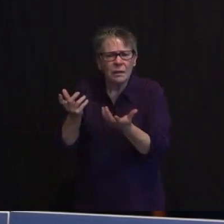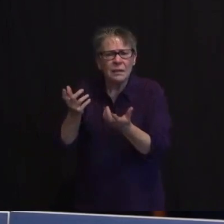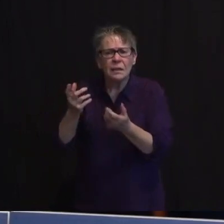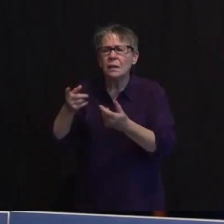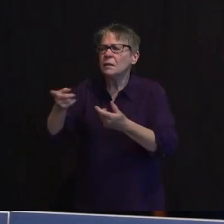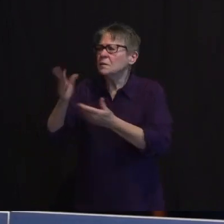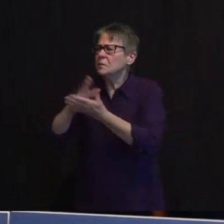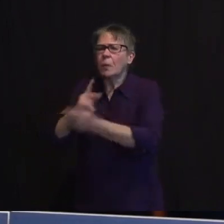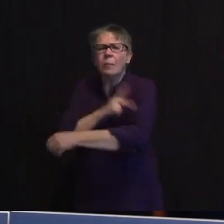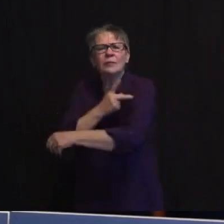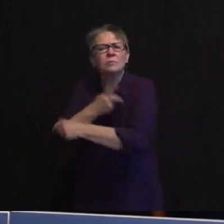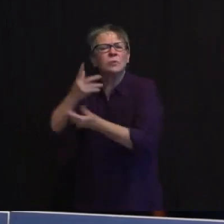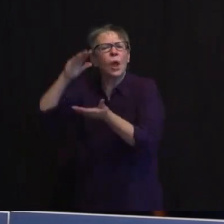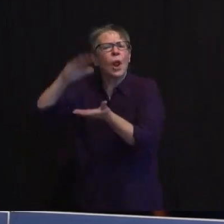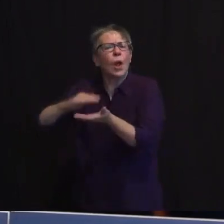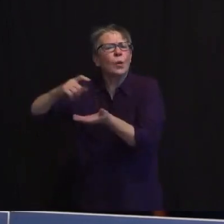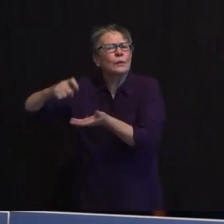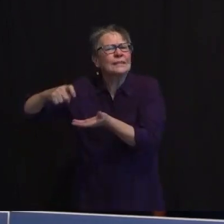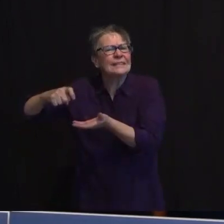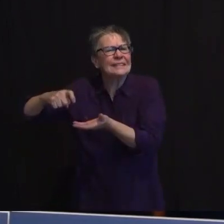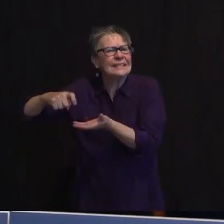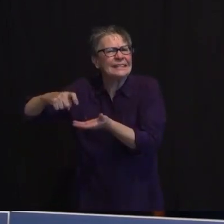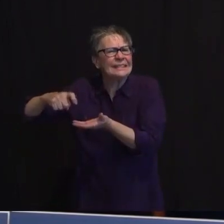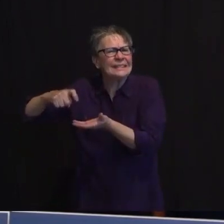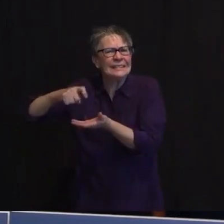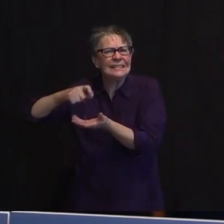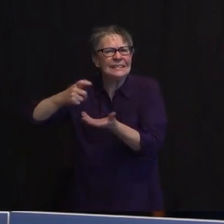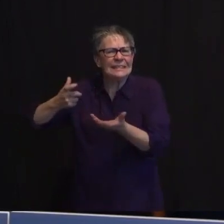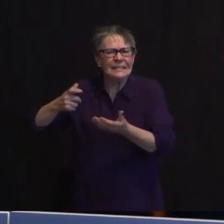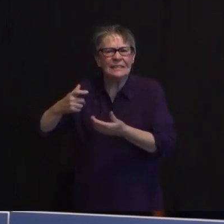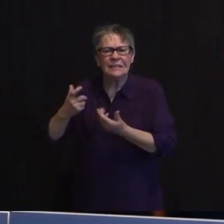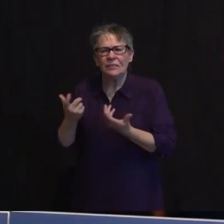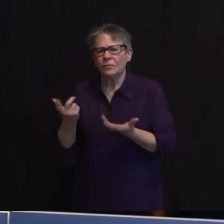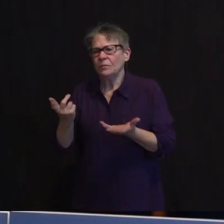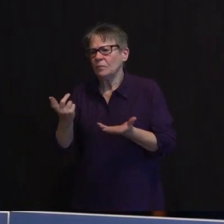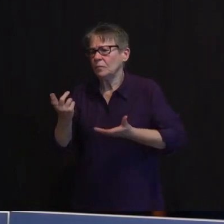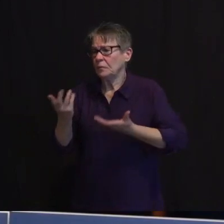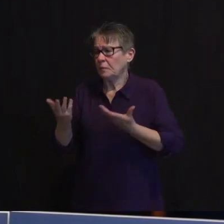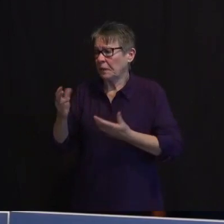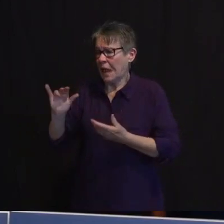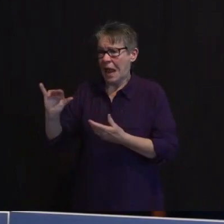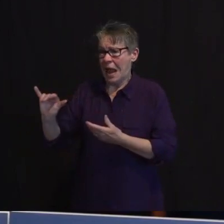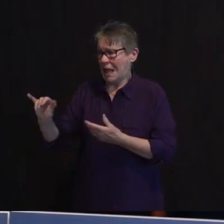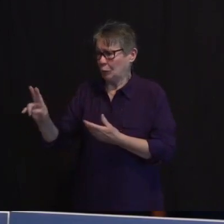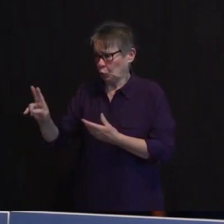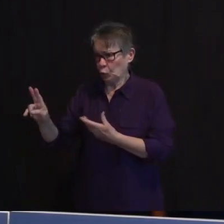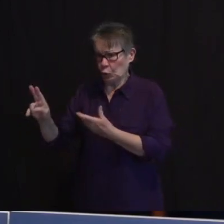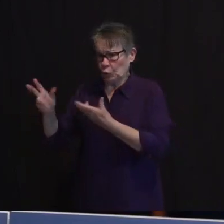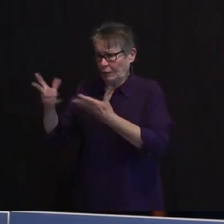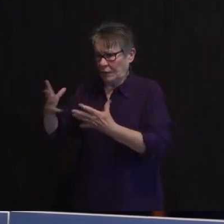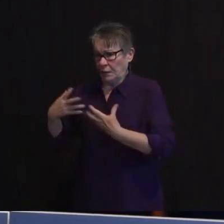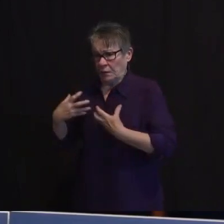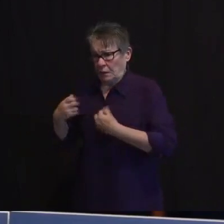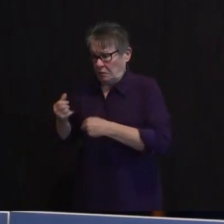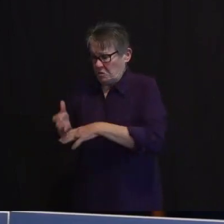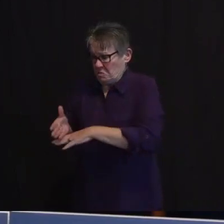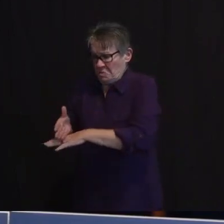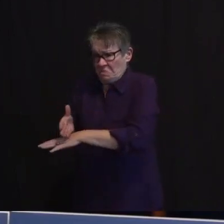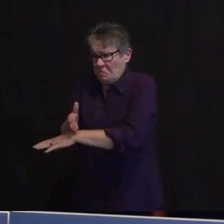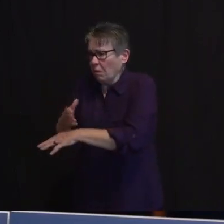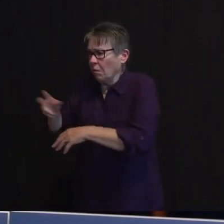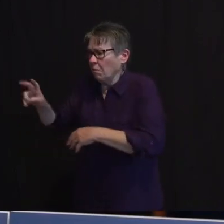out of critical care that need 4 to 5 more days of heightened vigilance, particularly in